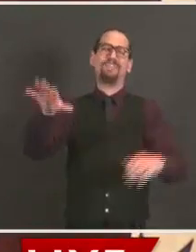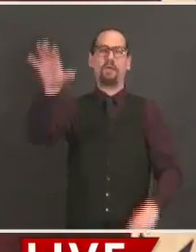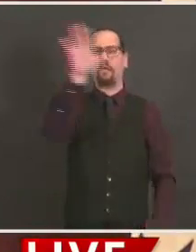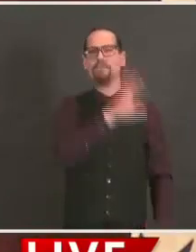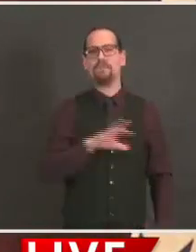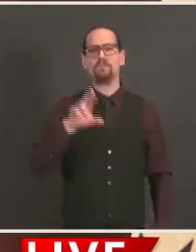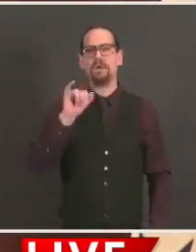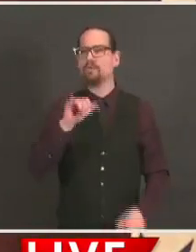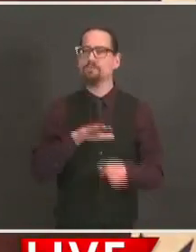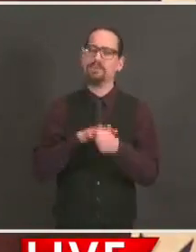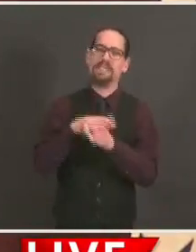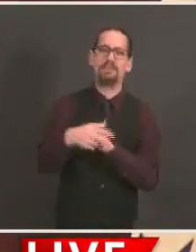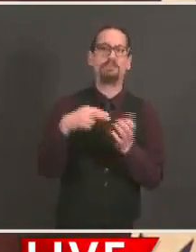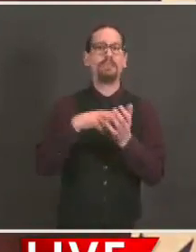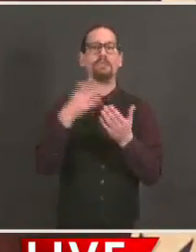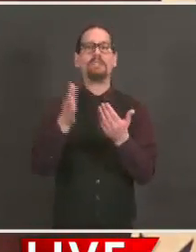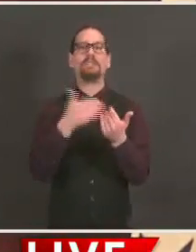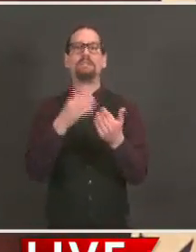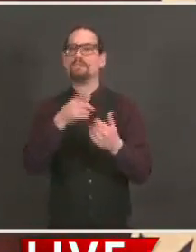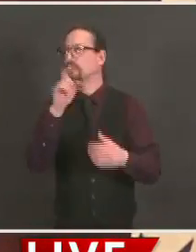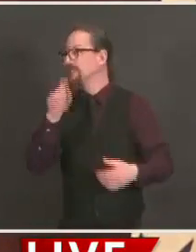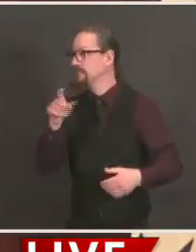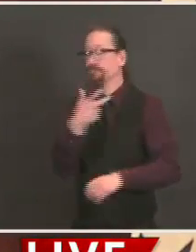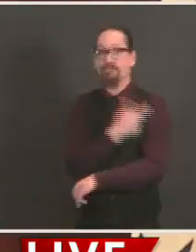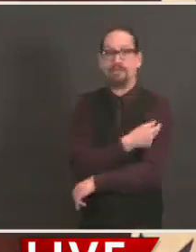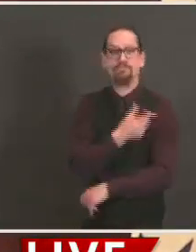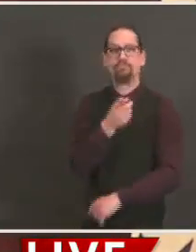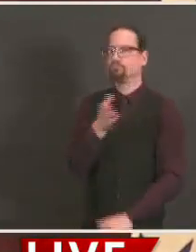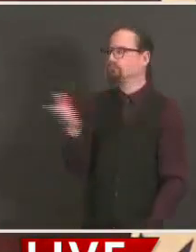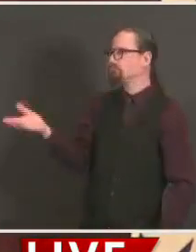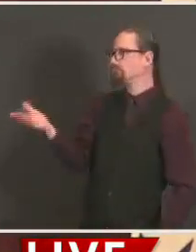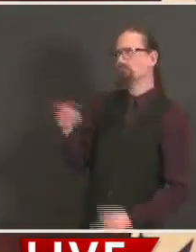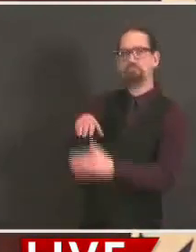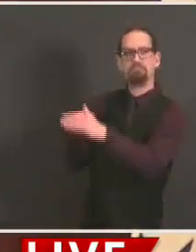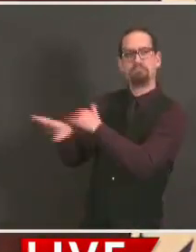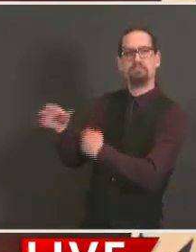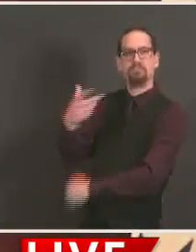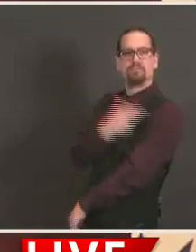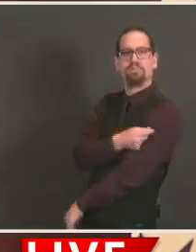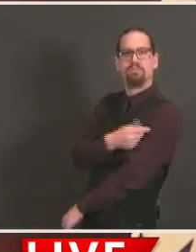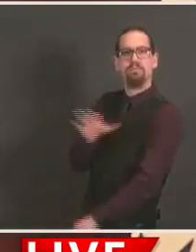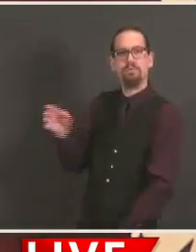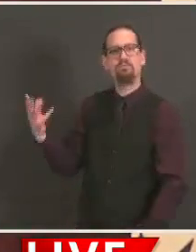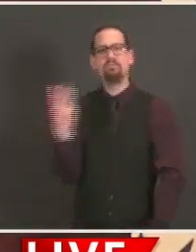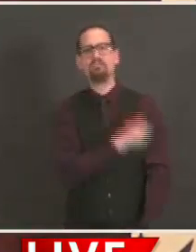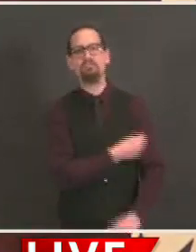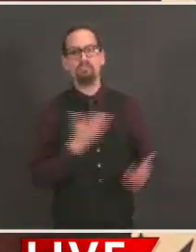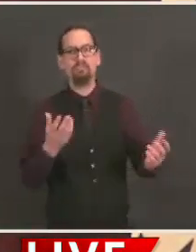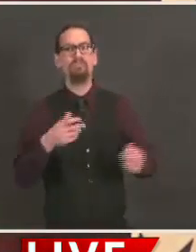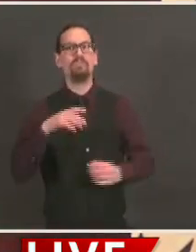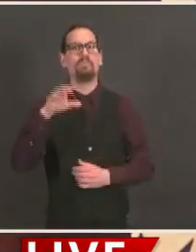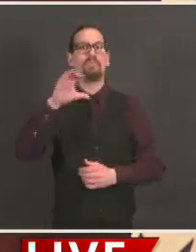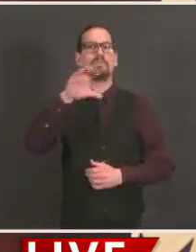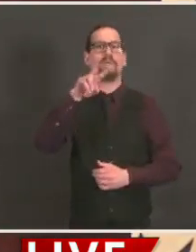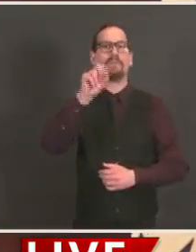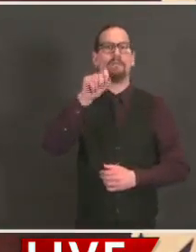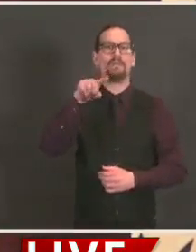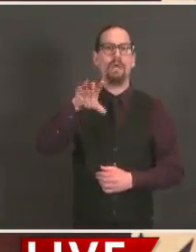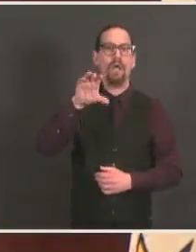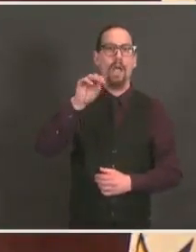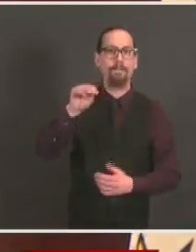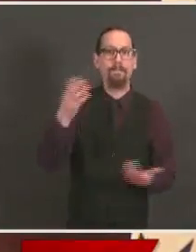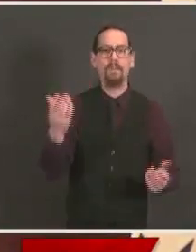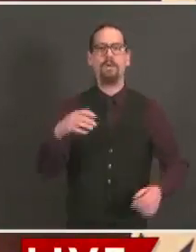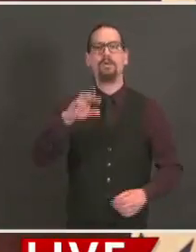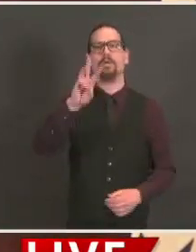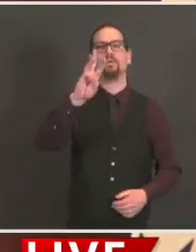accessibility that's needed. And just being able to go to CVS.com and Walgreens.com and other places like that will be